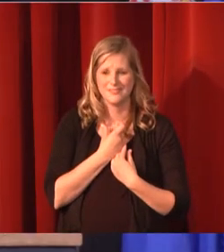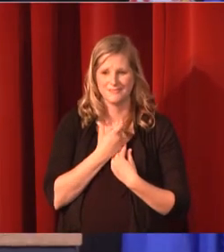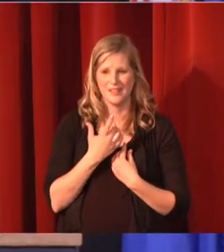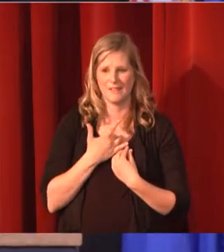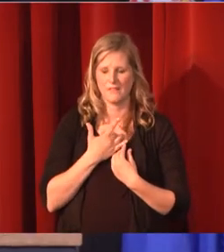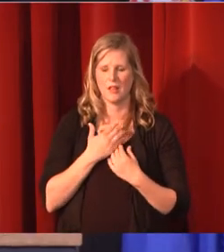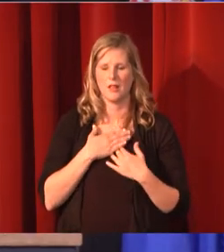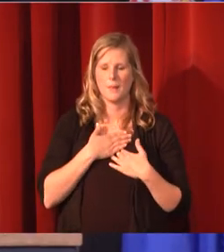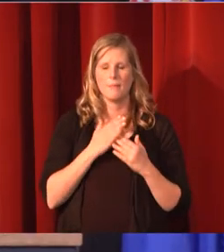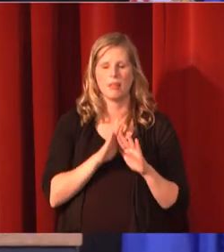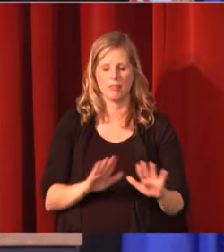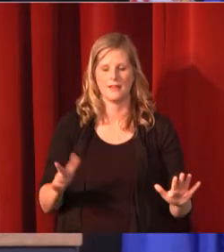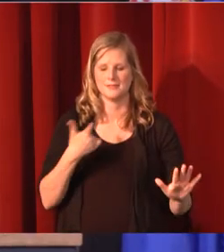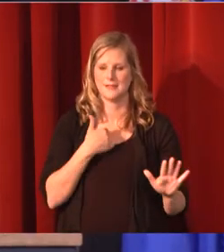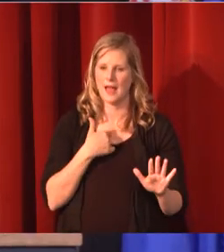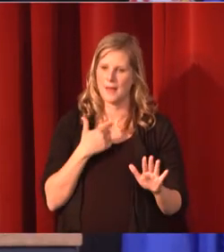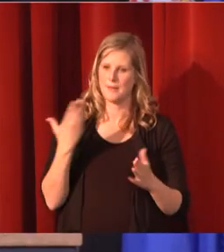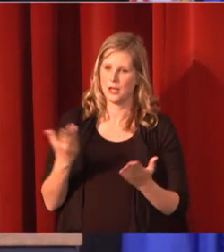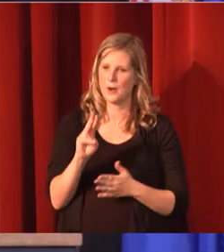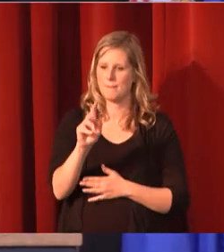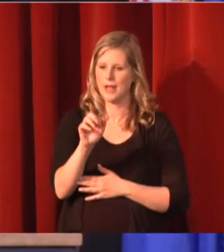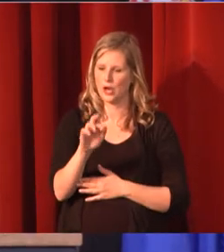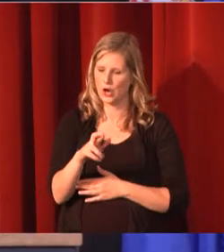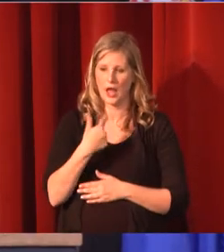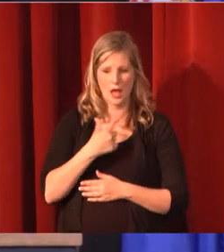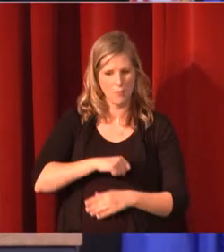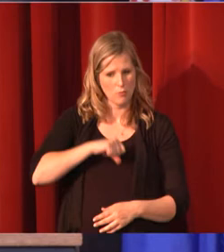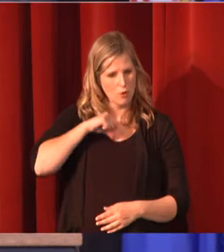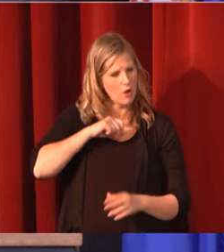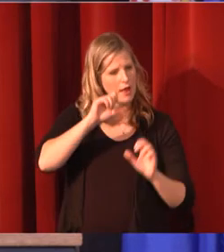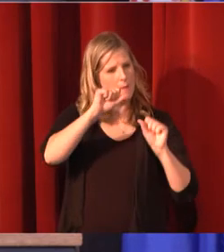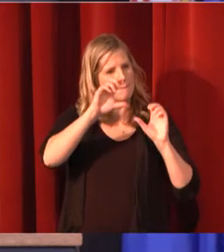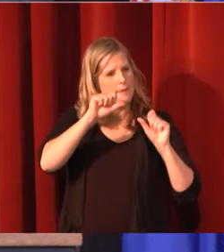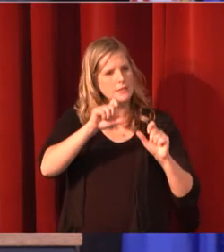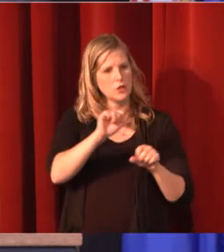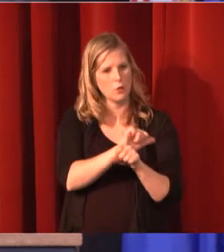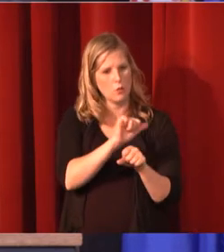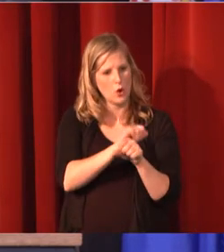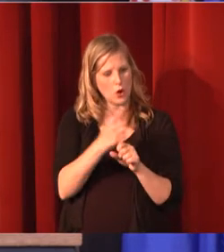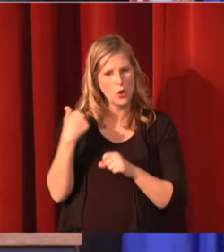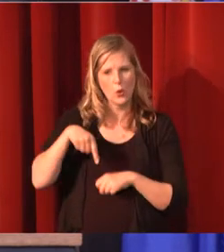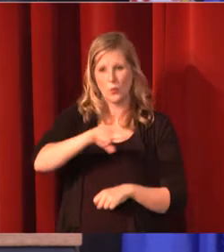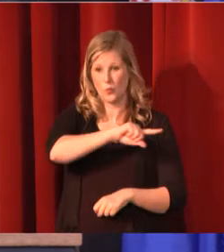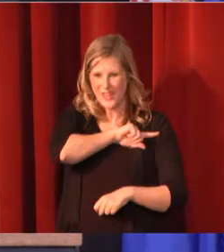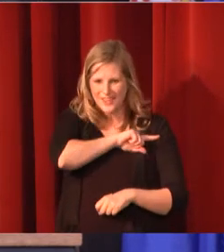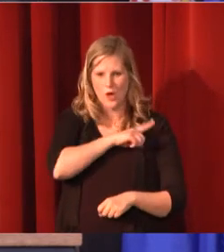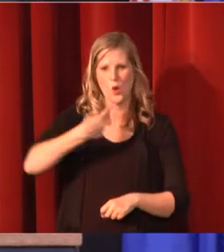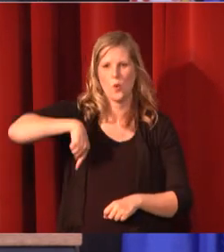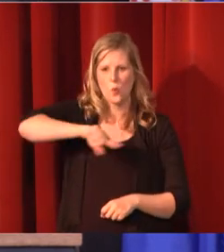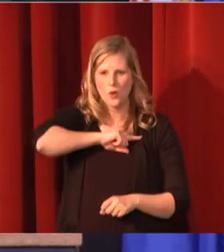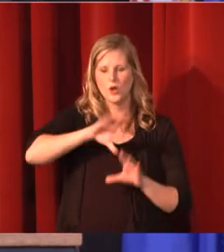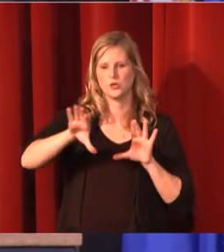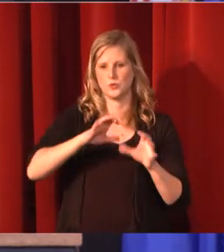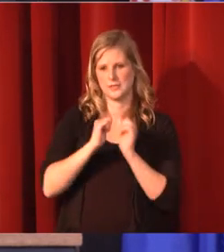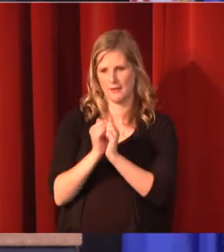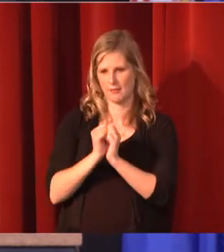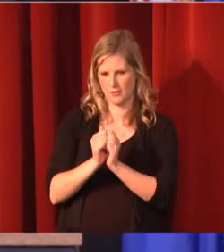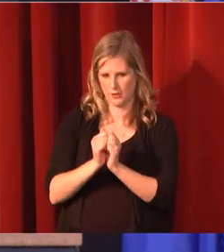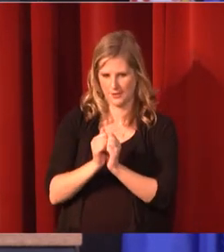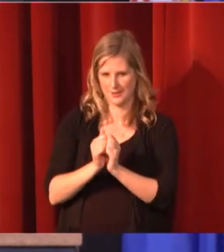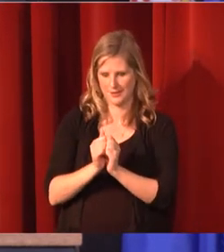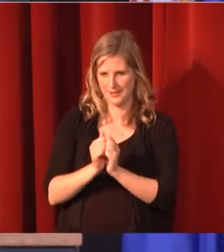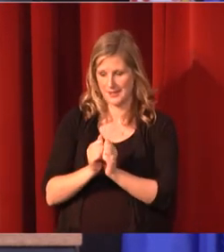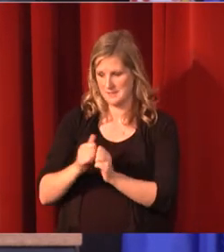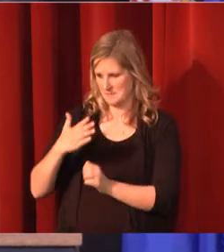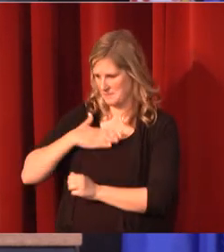and I'm incredibly proud of all the amazing work we are doing together at my inauguration